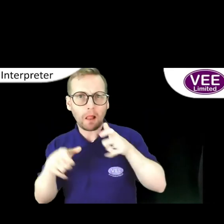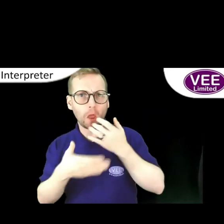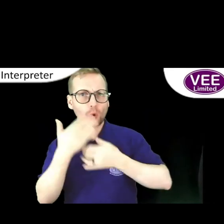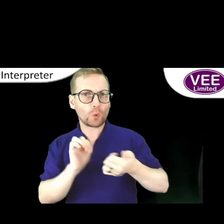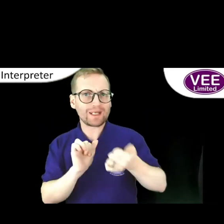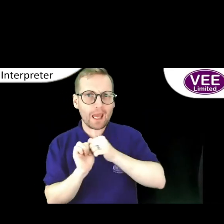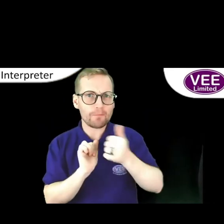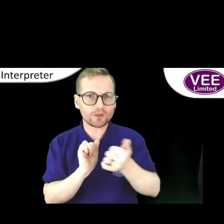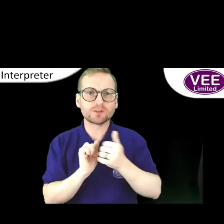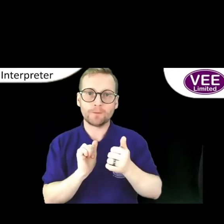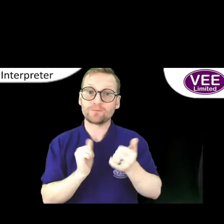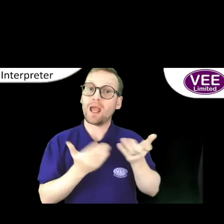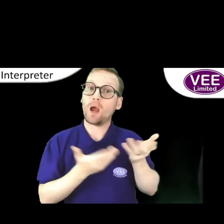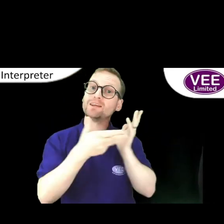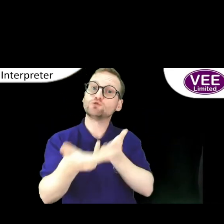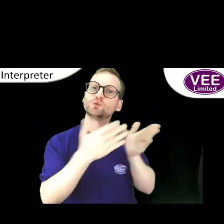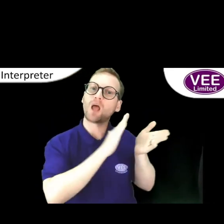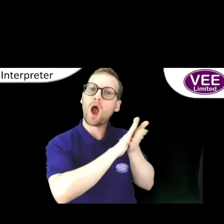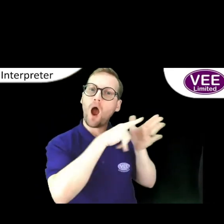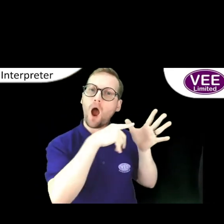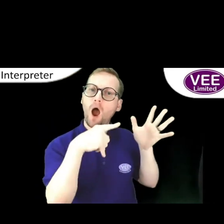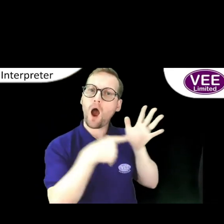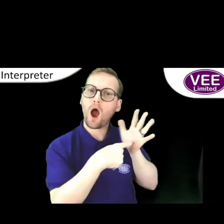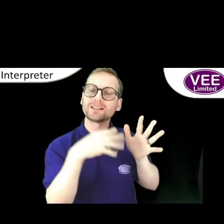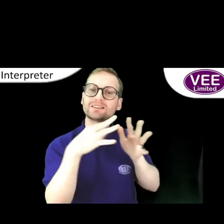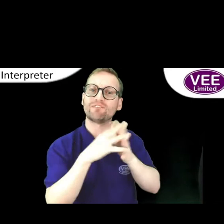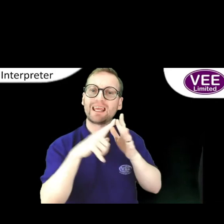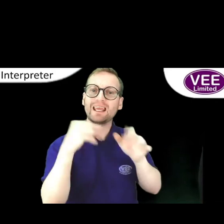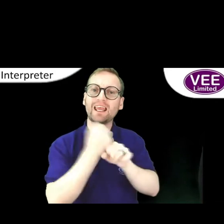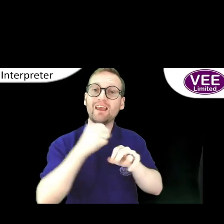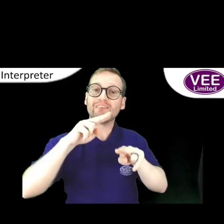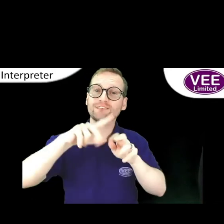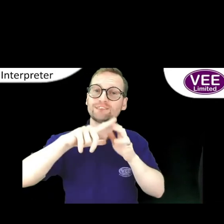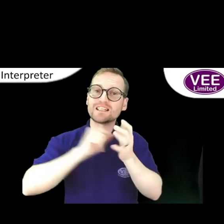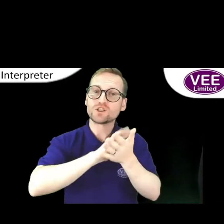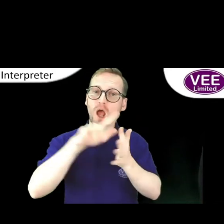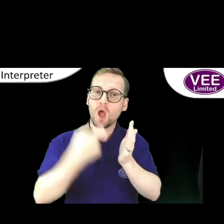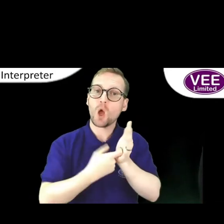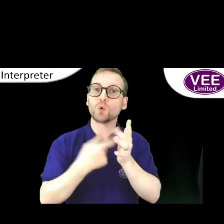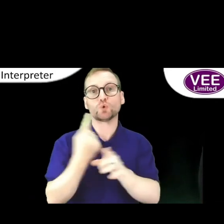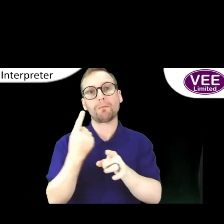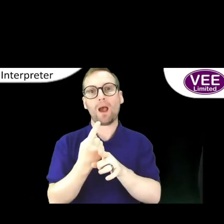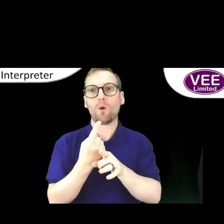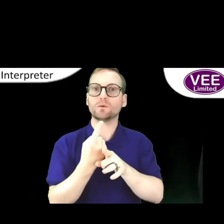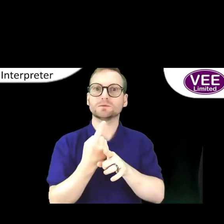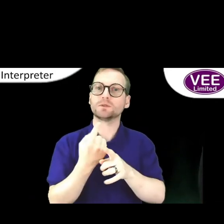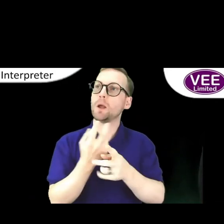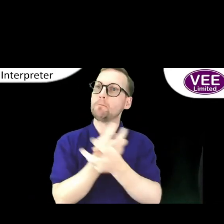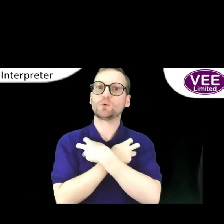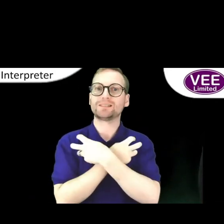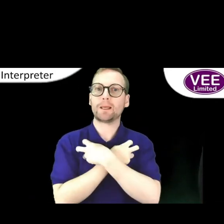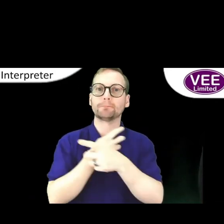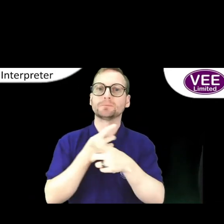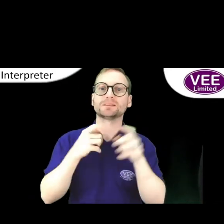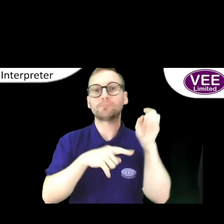introduce Hartwig Fisher, Director of the British Museum, to introduce the British Museum Spotlight Loan, Crossings, Community